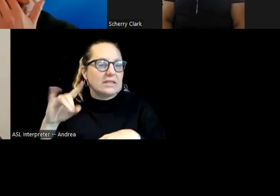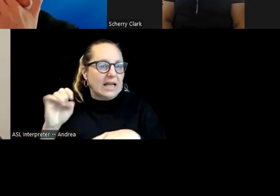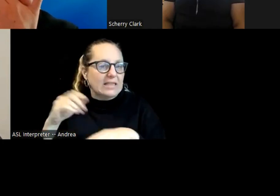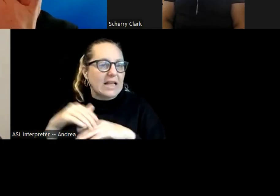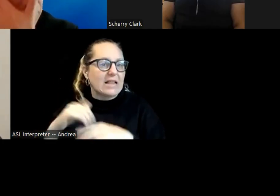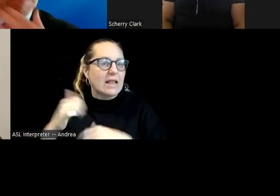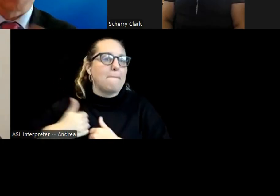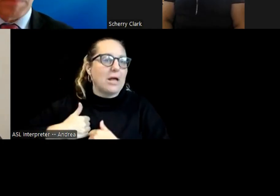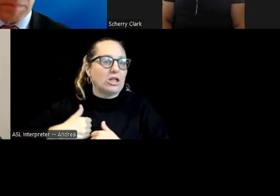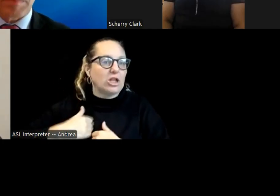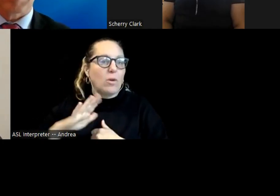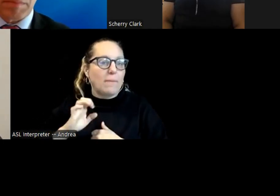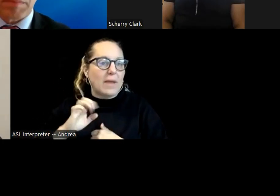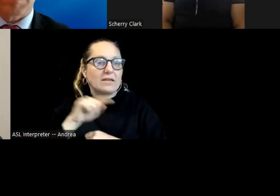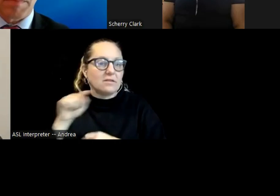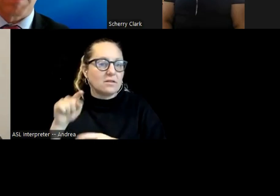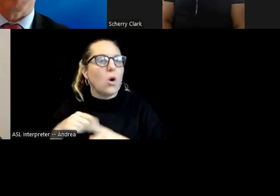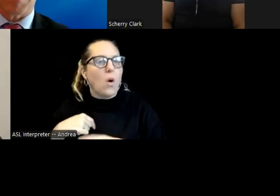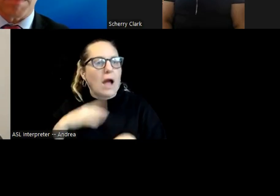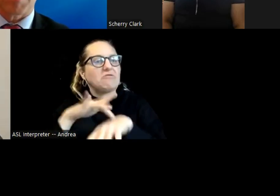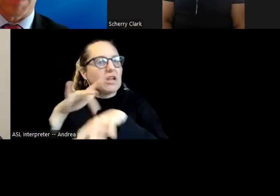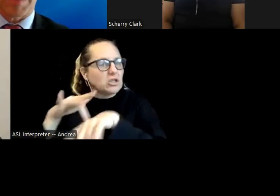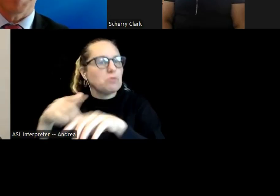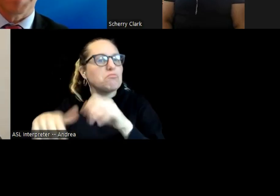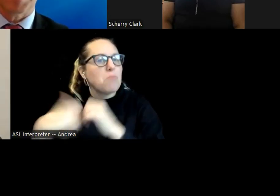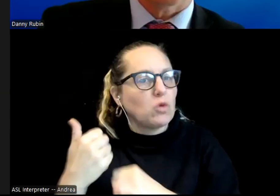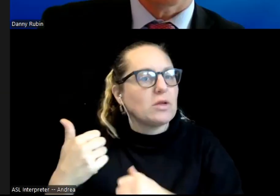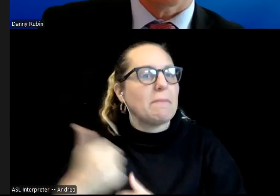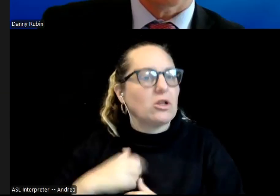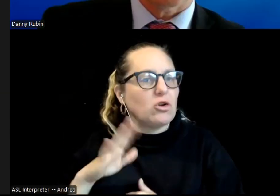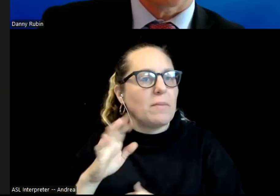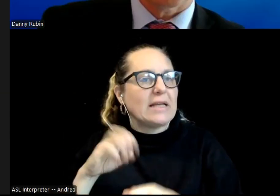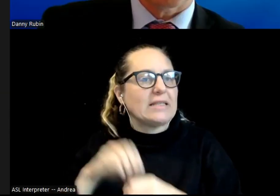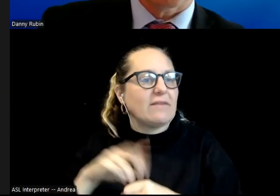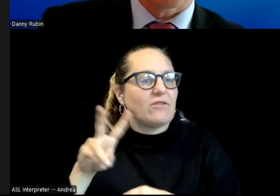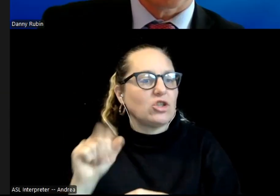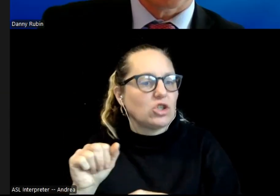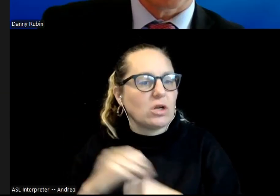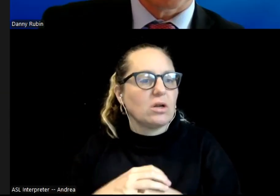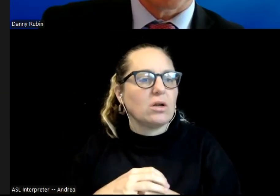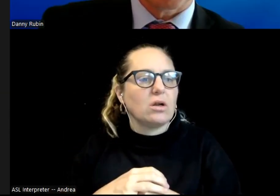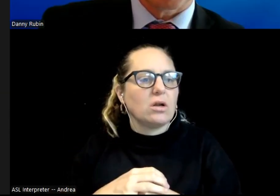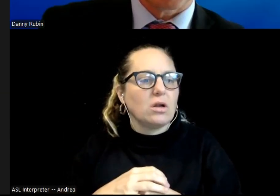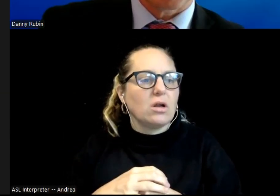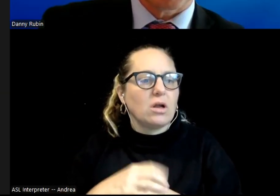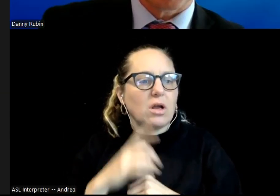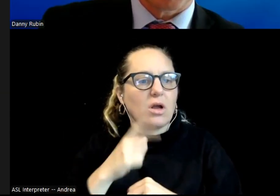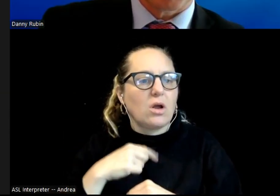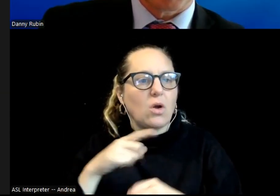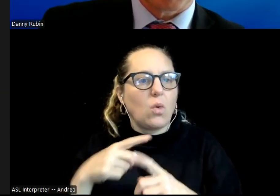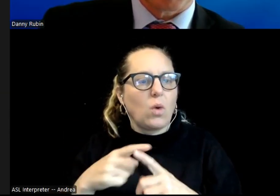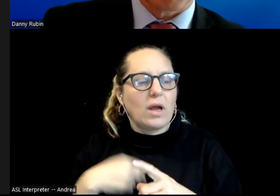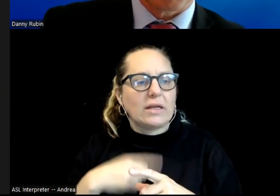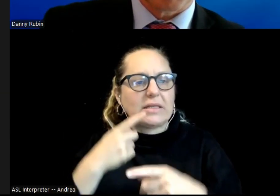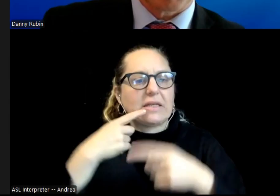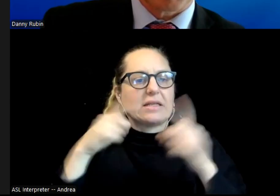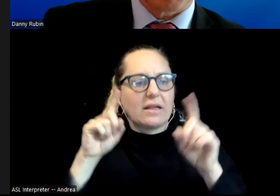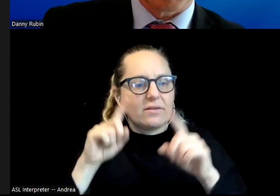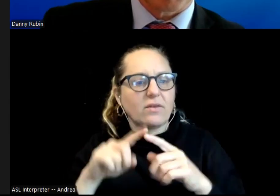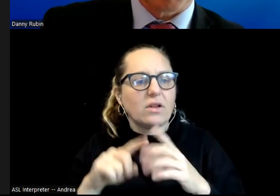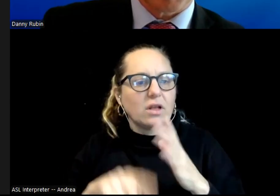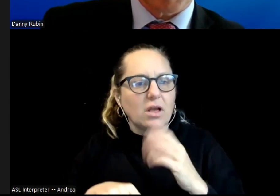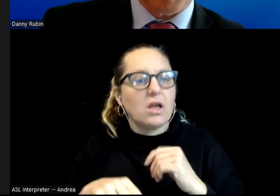the military bases in the Virginia area. Hmm. Once successfully completed, I earned my certificate of dental